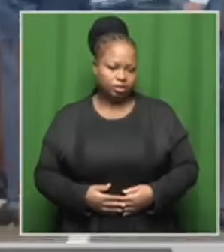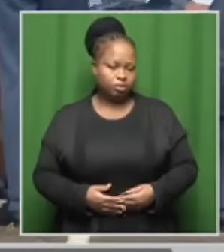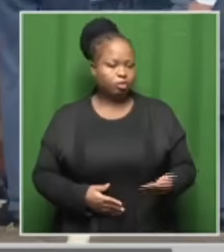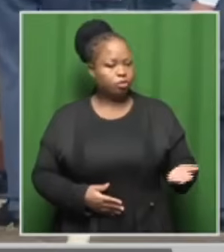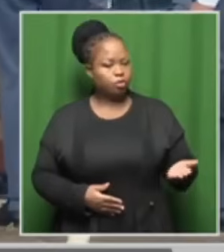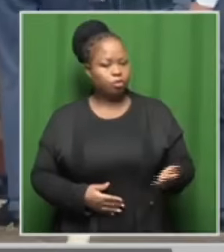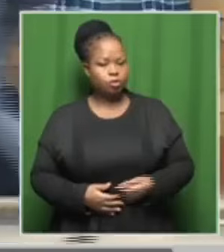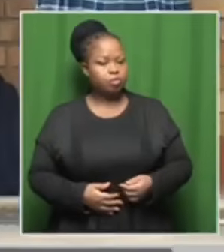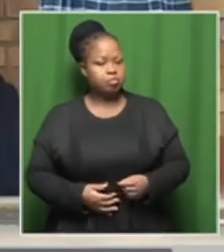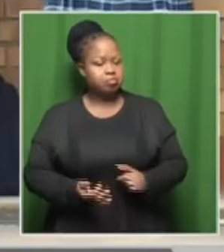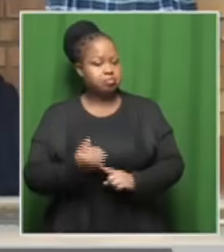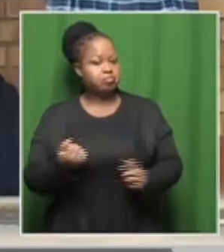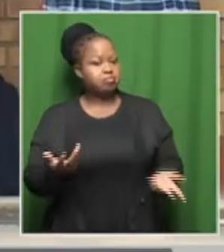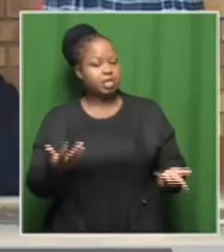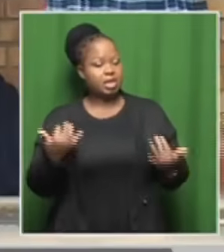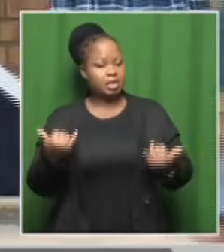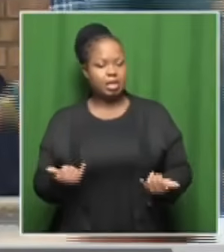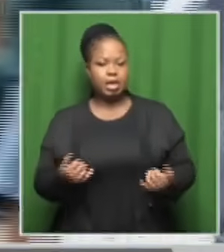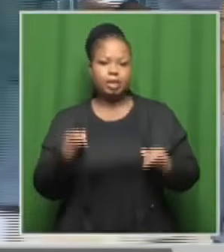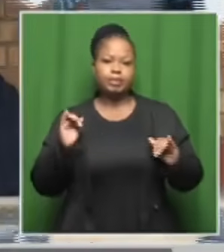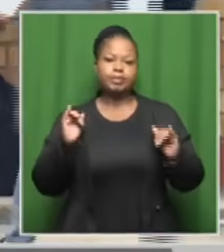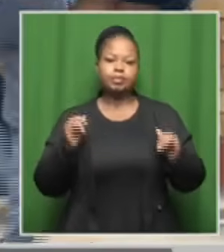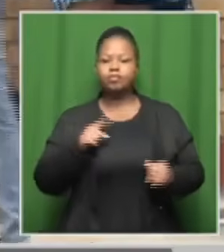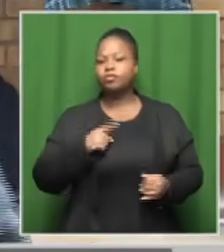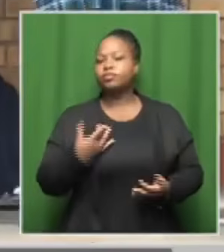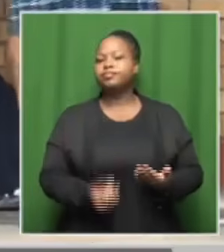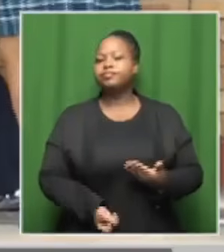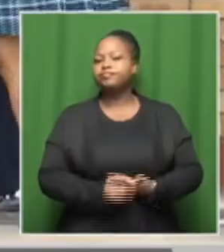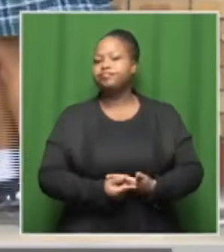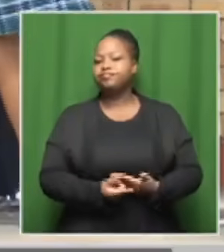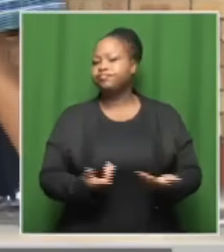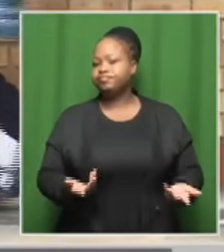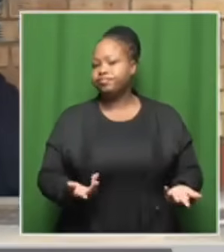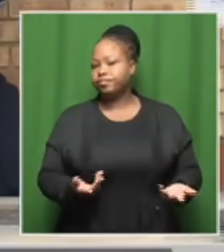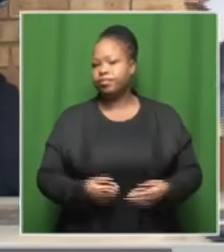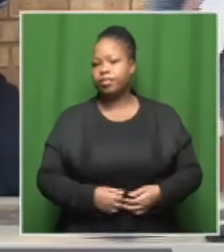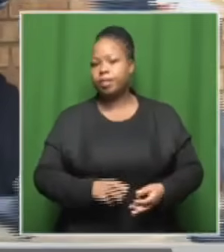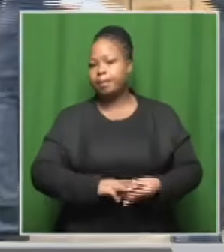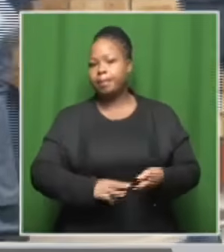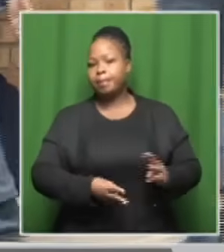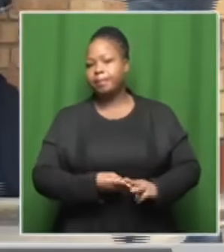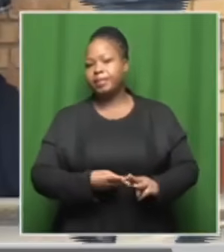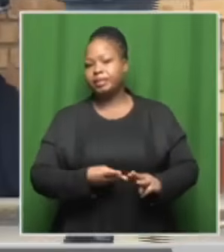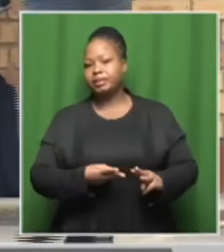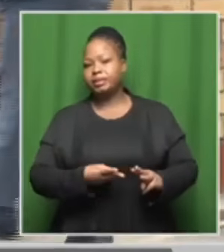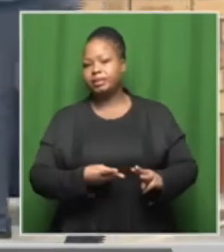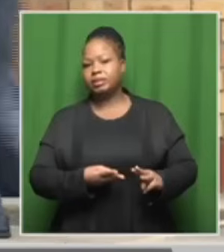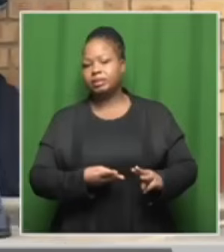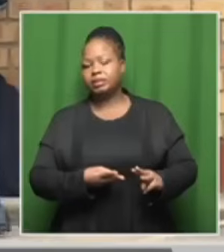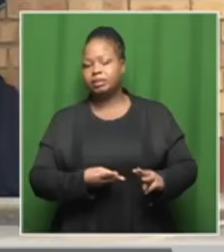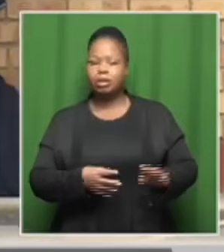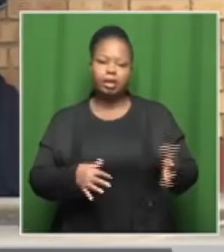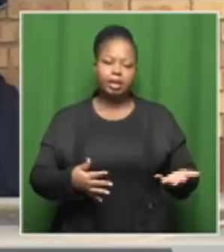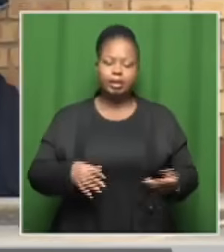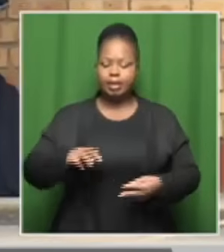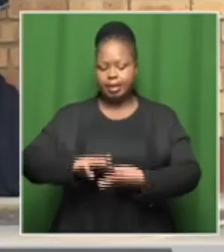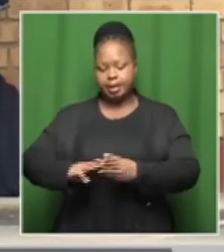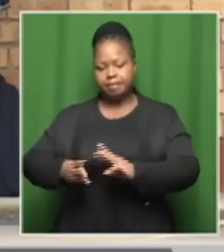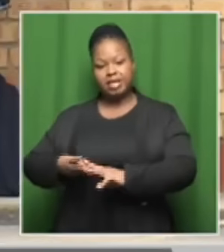and now the alarm is raised around what happens with regard to maths vis-a-vis maths